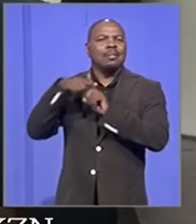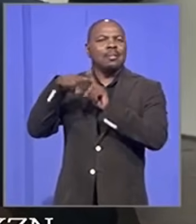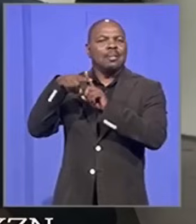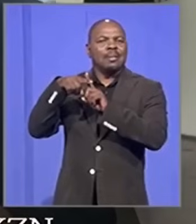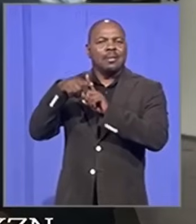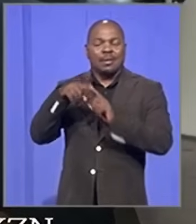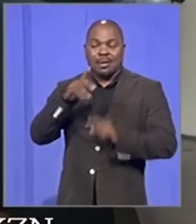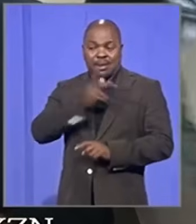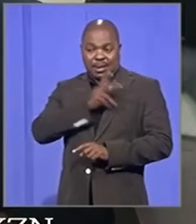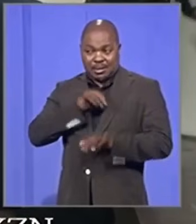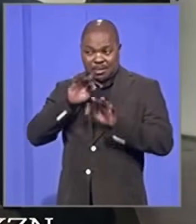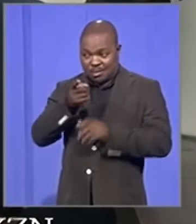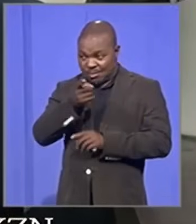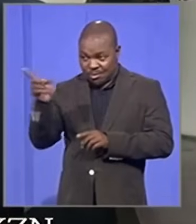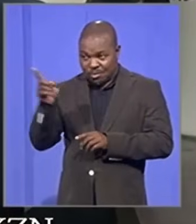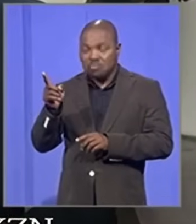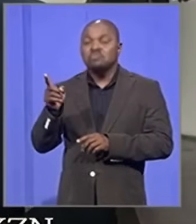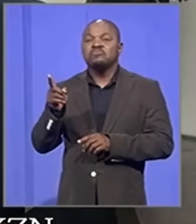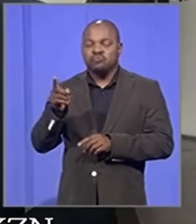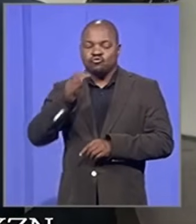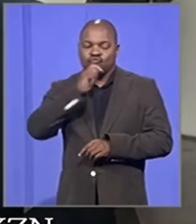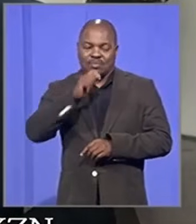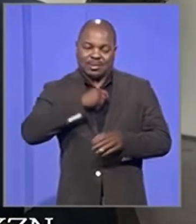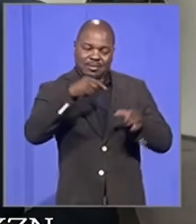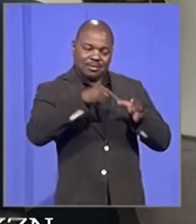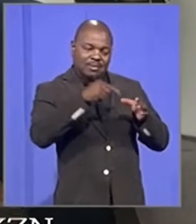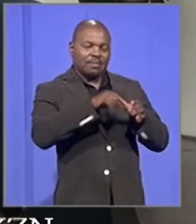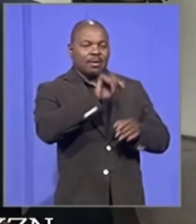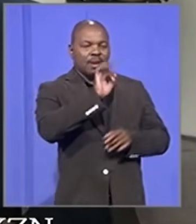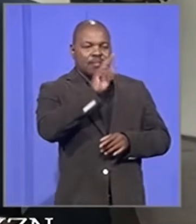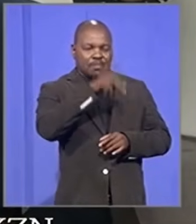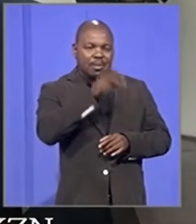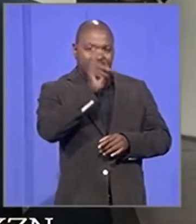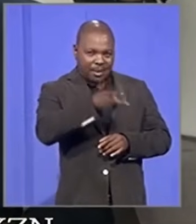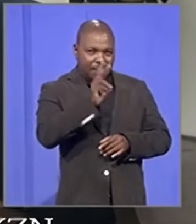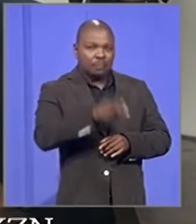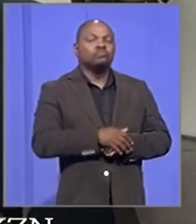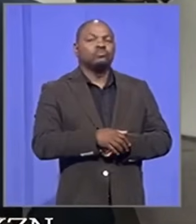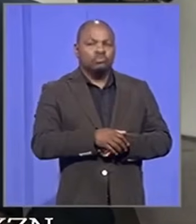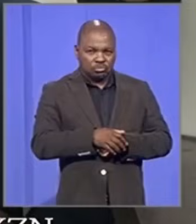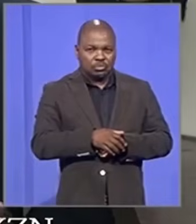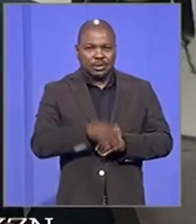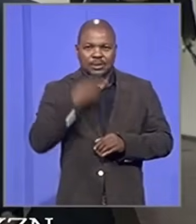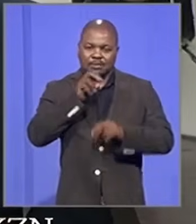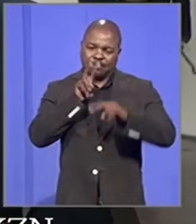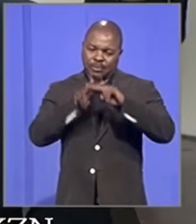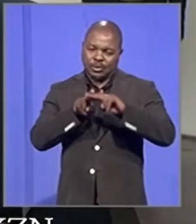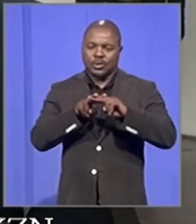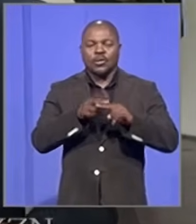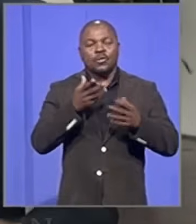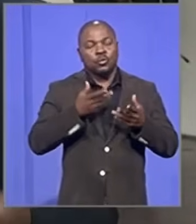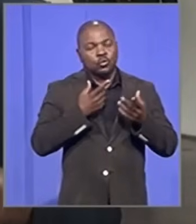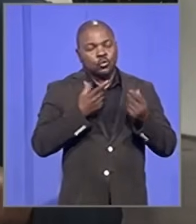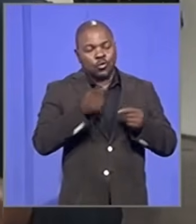people of KwaZulu-Natal will be trusting the IFP again for Shenge, as we are saying, #do it for Shenge.